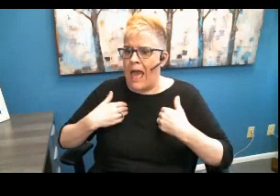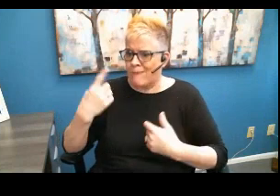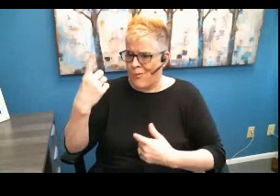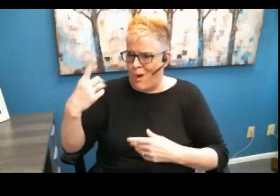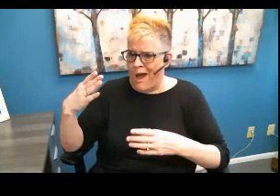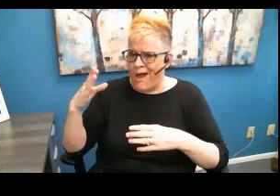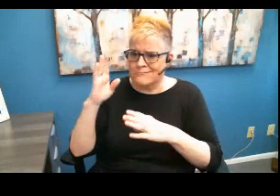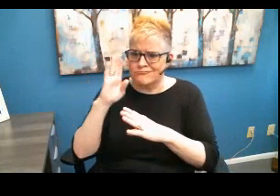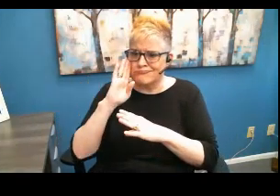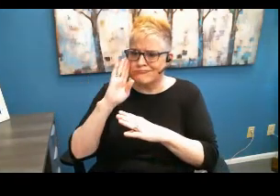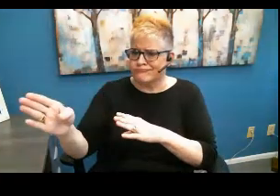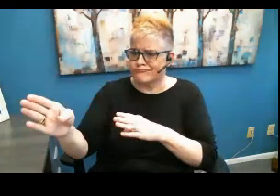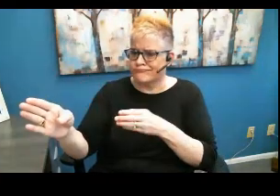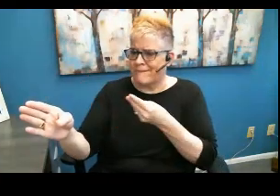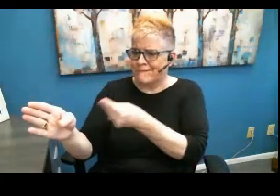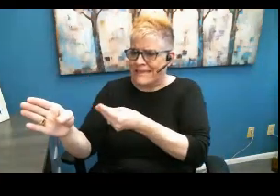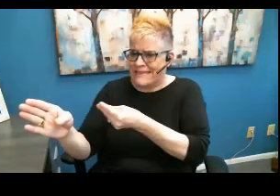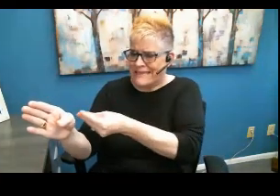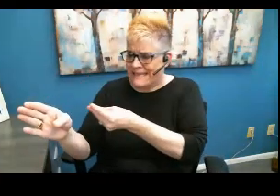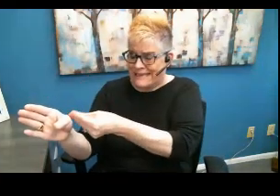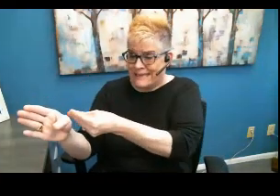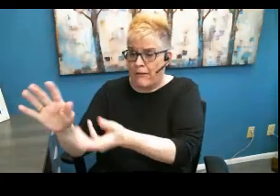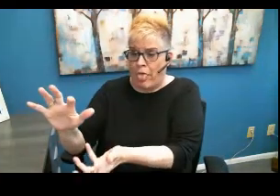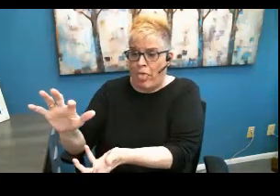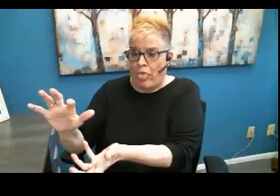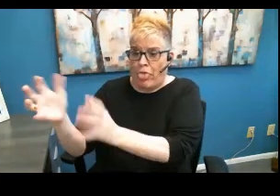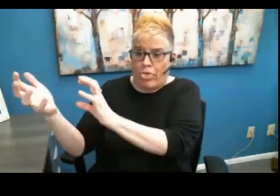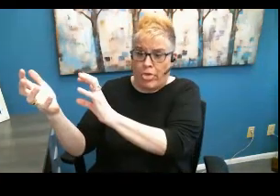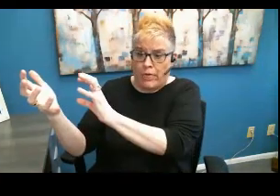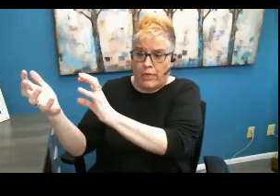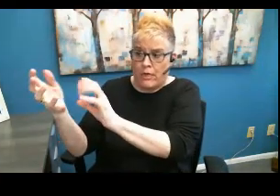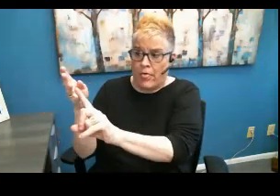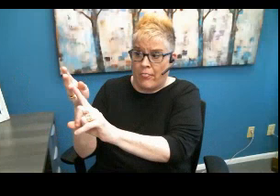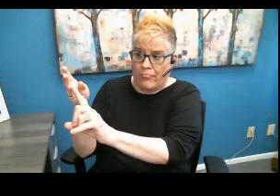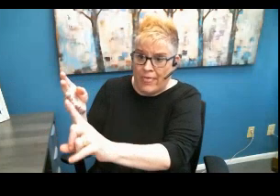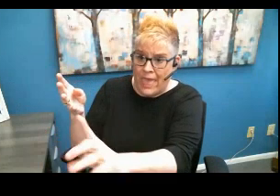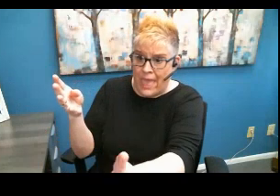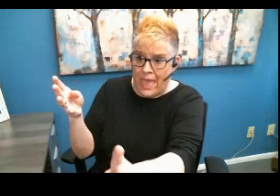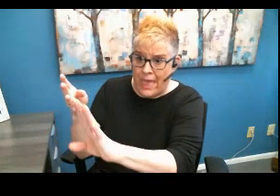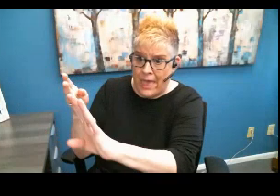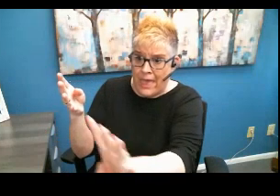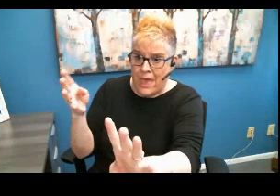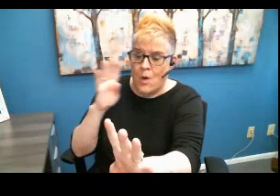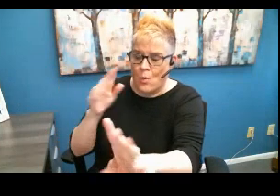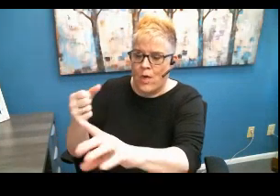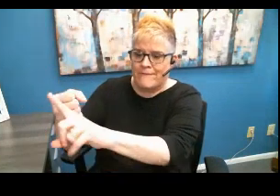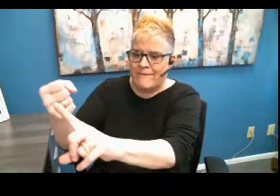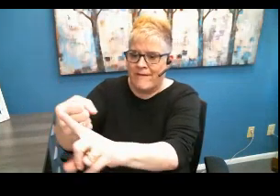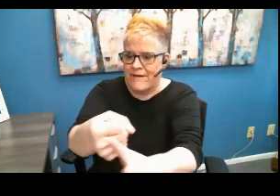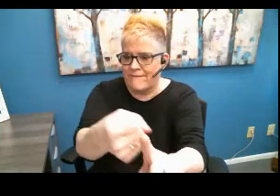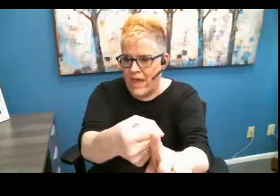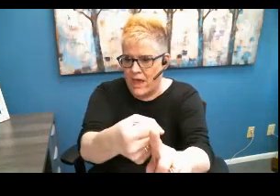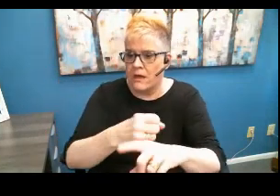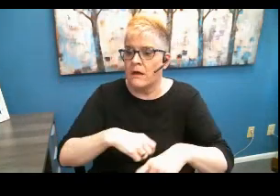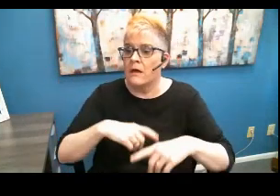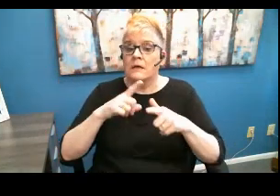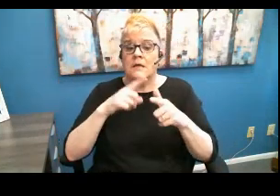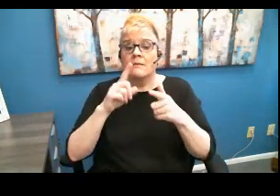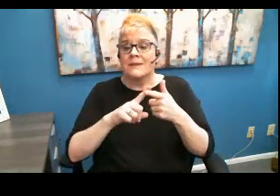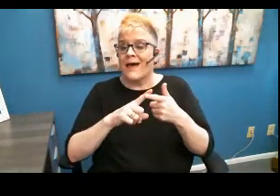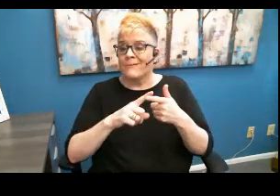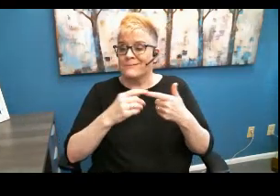have a disruption on the pipeline, everybody downstream of that line is going to be affected. You have other circumstances